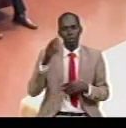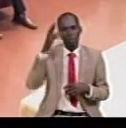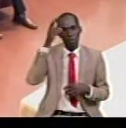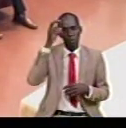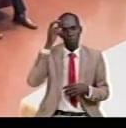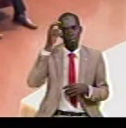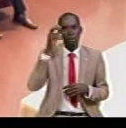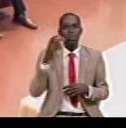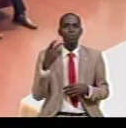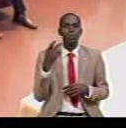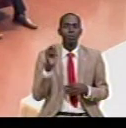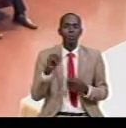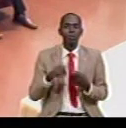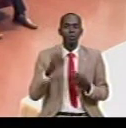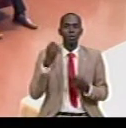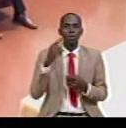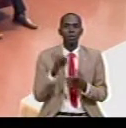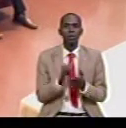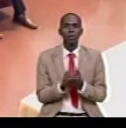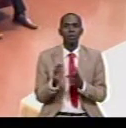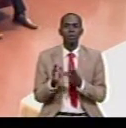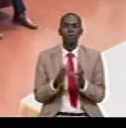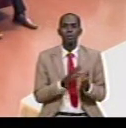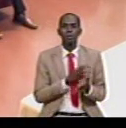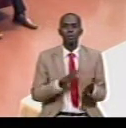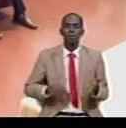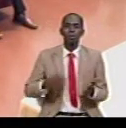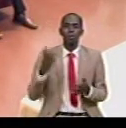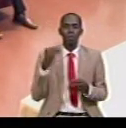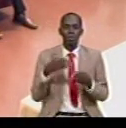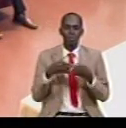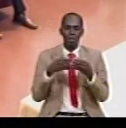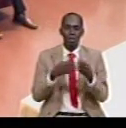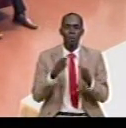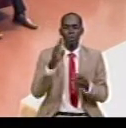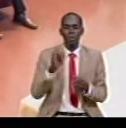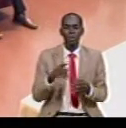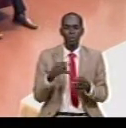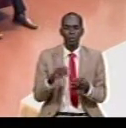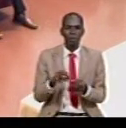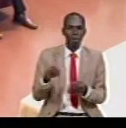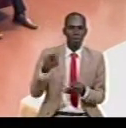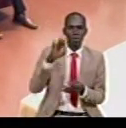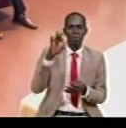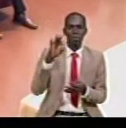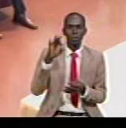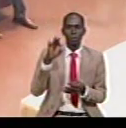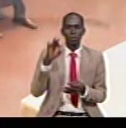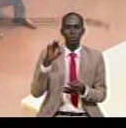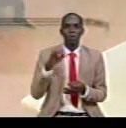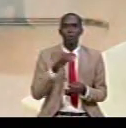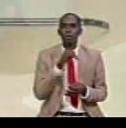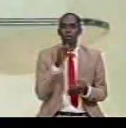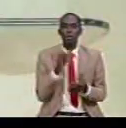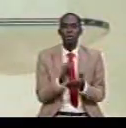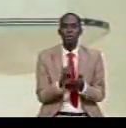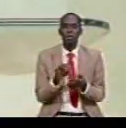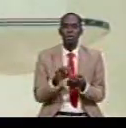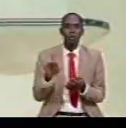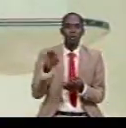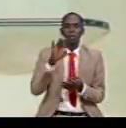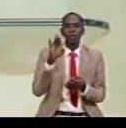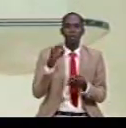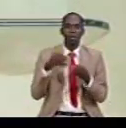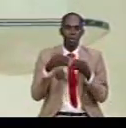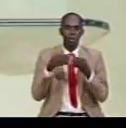that Jesus was led of the Spirit. It's not that Jesus led him into temptation. That the Spirit